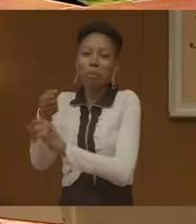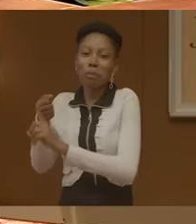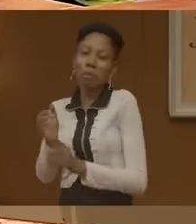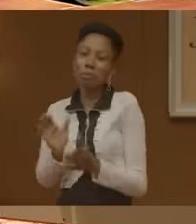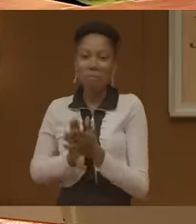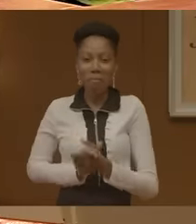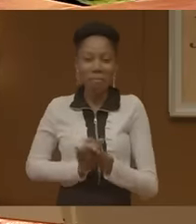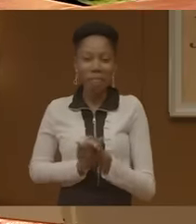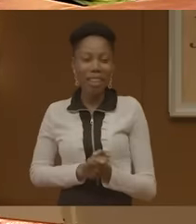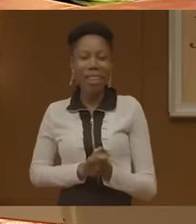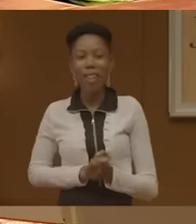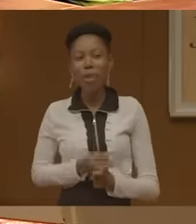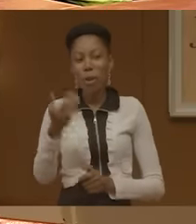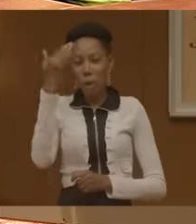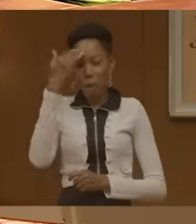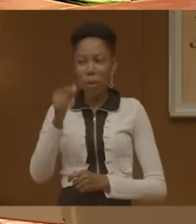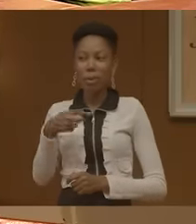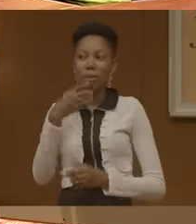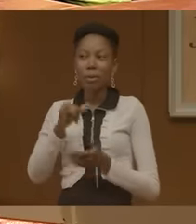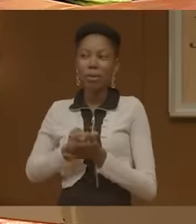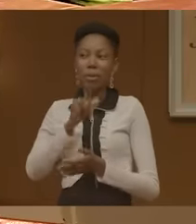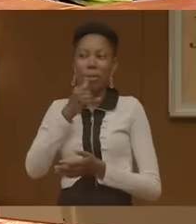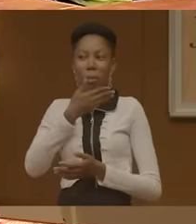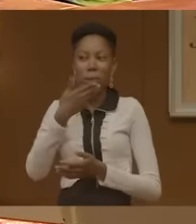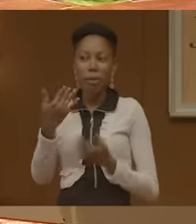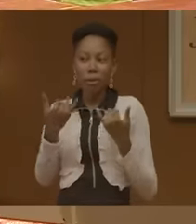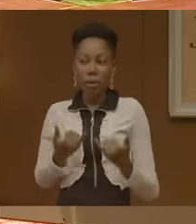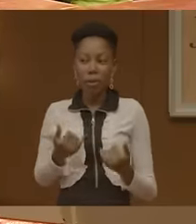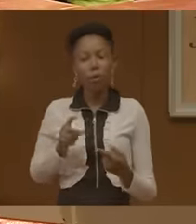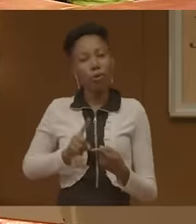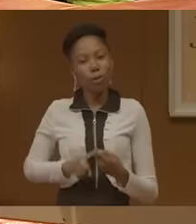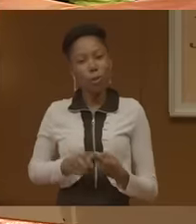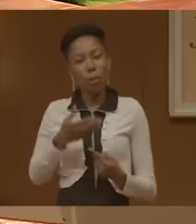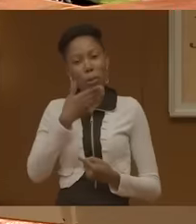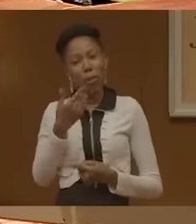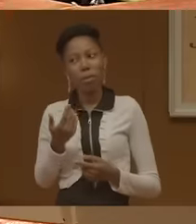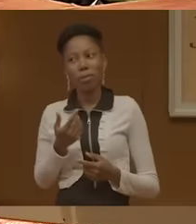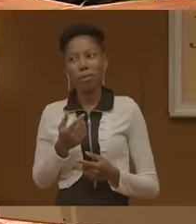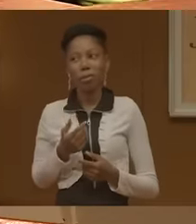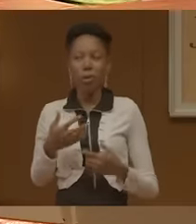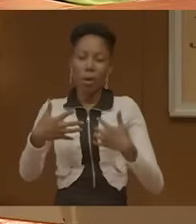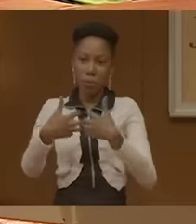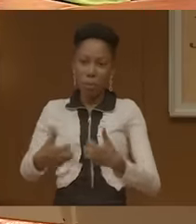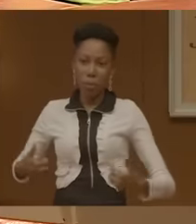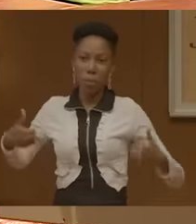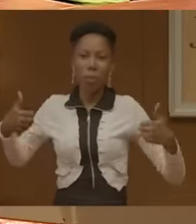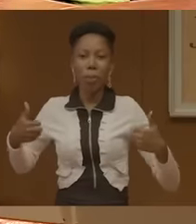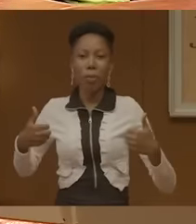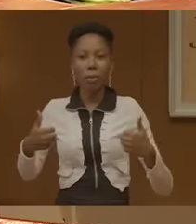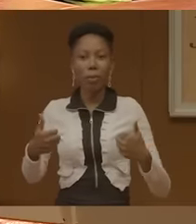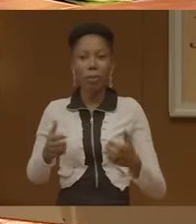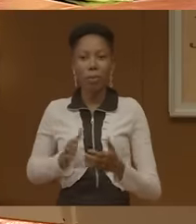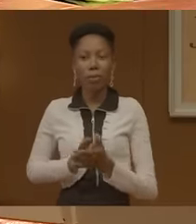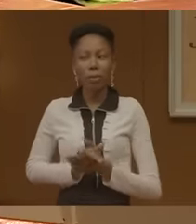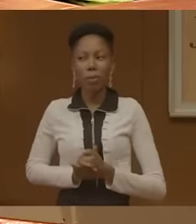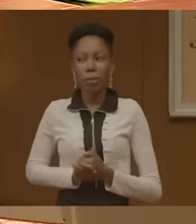So, it's better now, maybe I should just go apart to my side and she